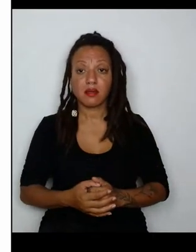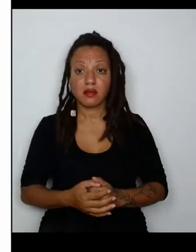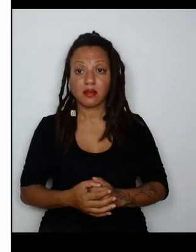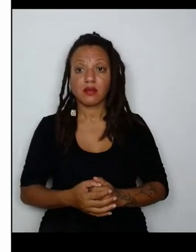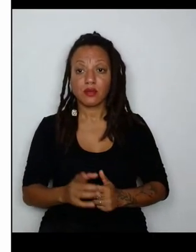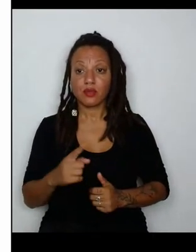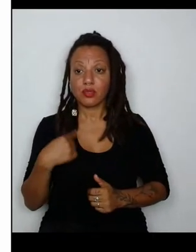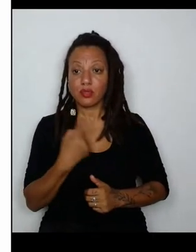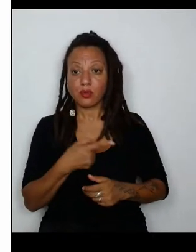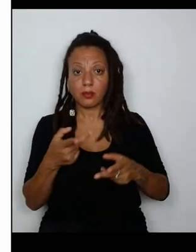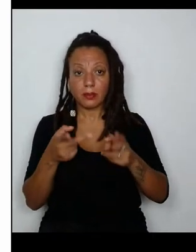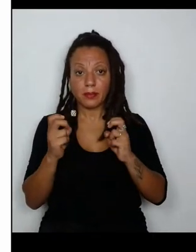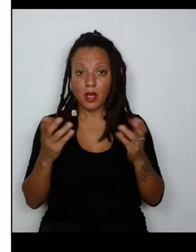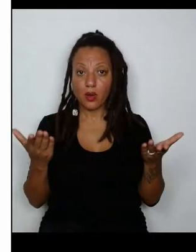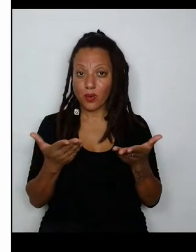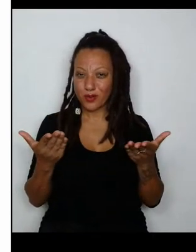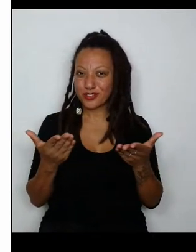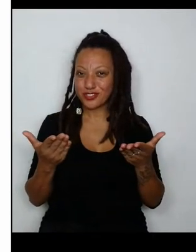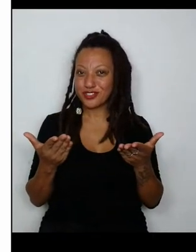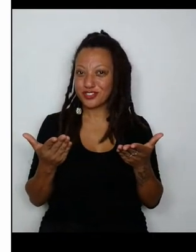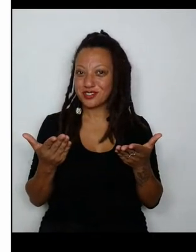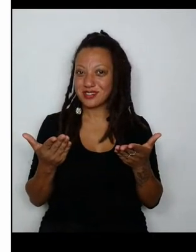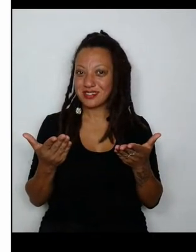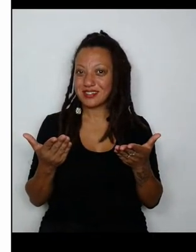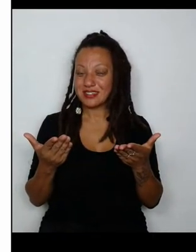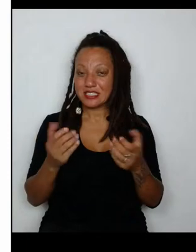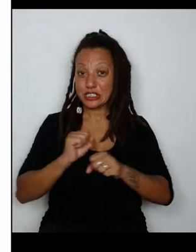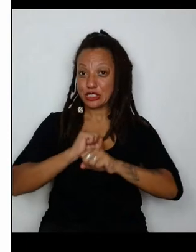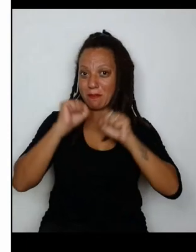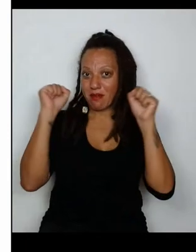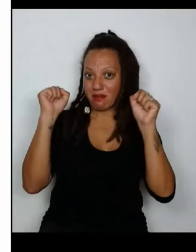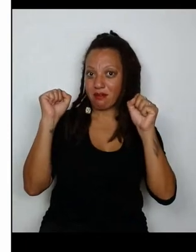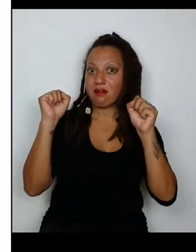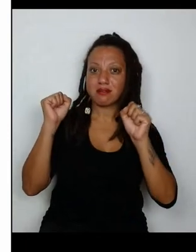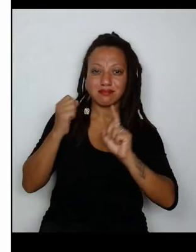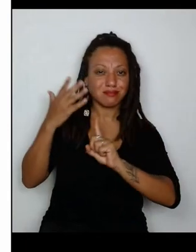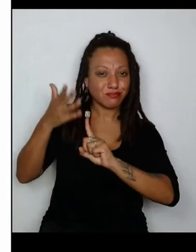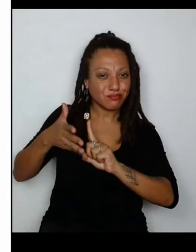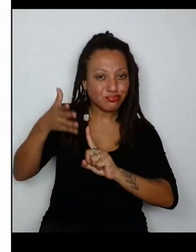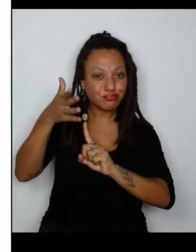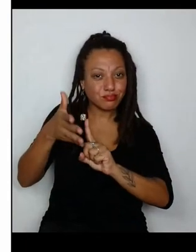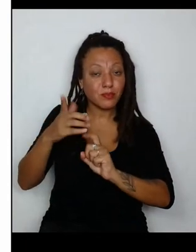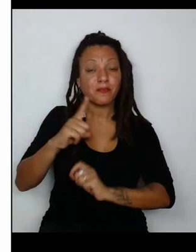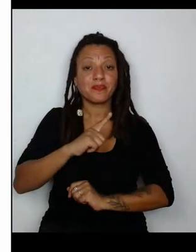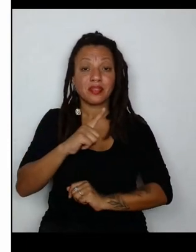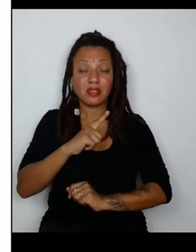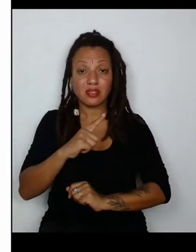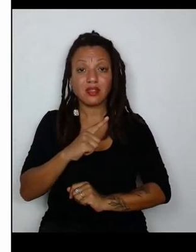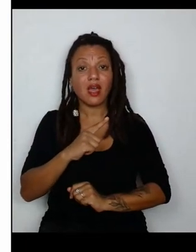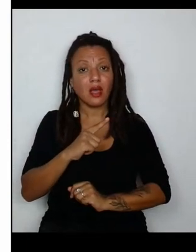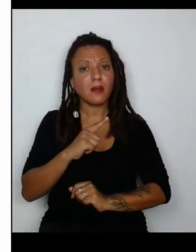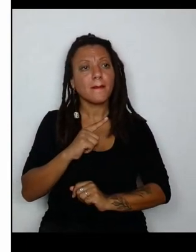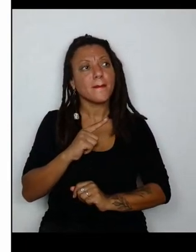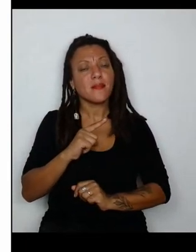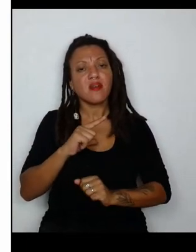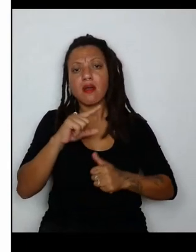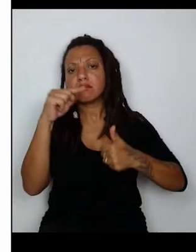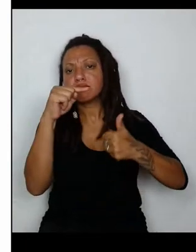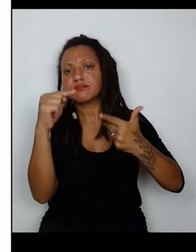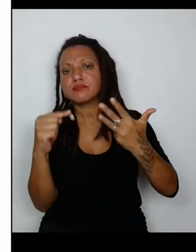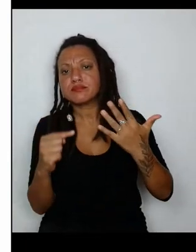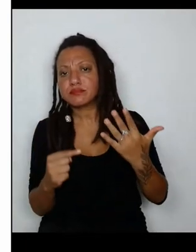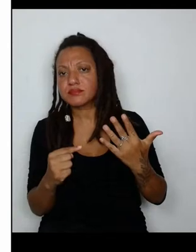um the many additional reasons that we should not cancel gauguin however we can certainly shift our perspectives on the